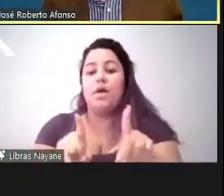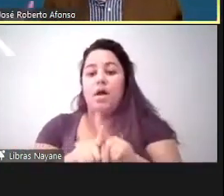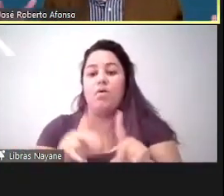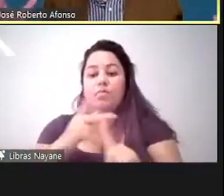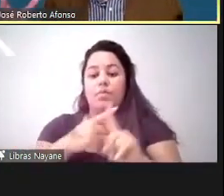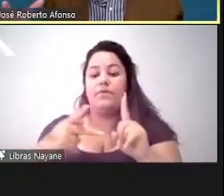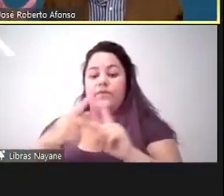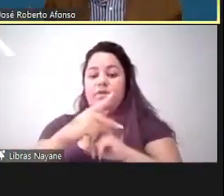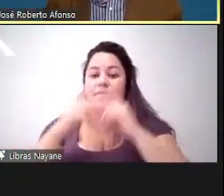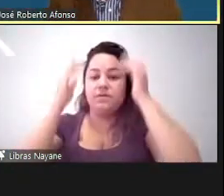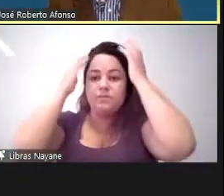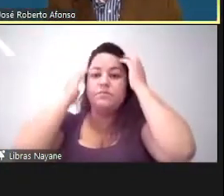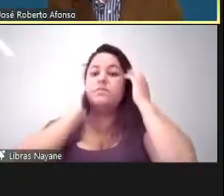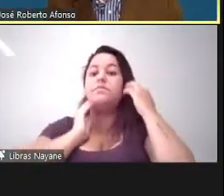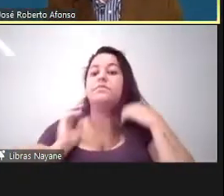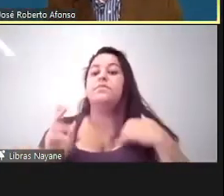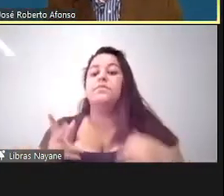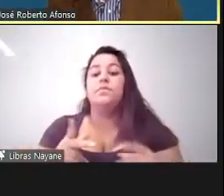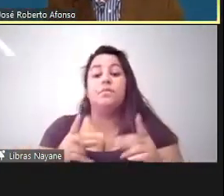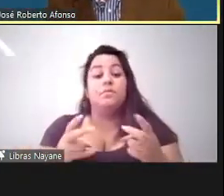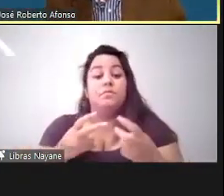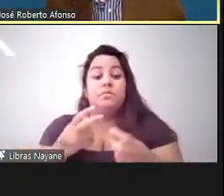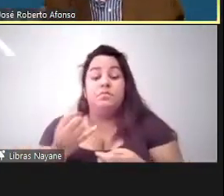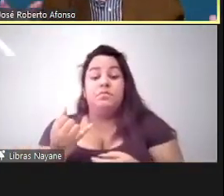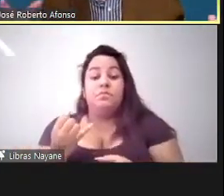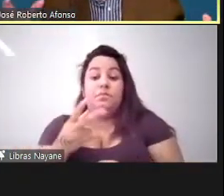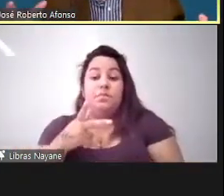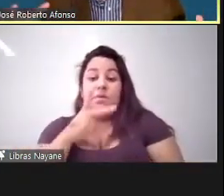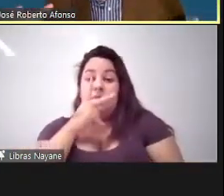have a Social Security regimen